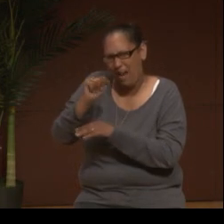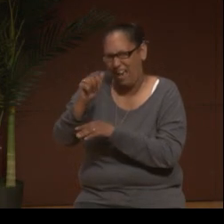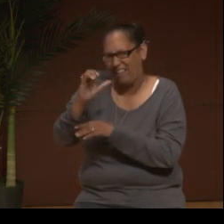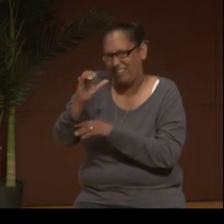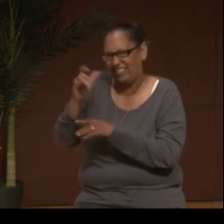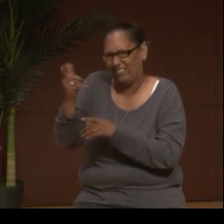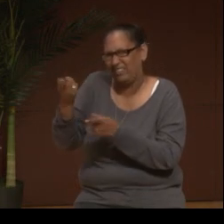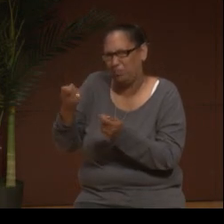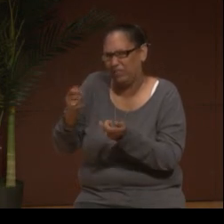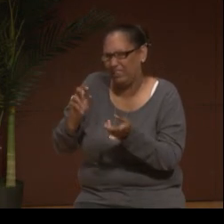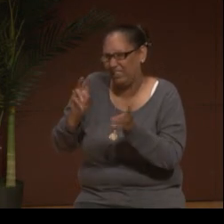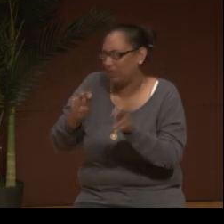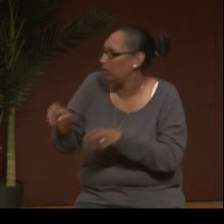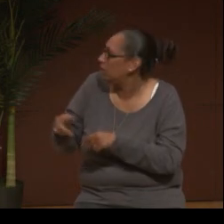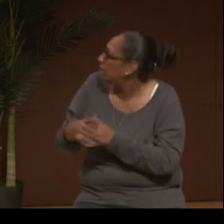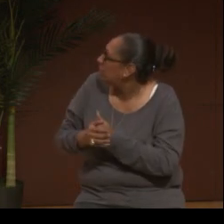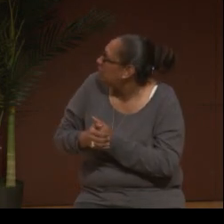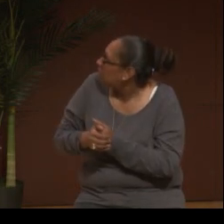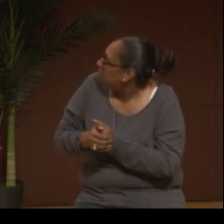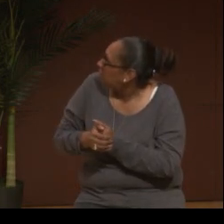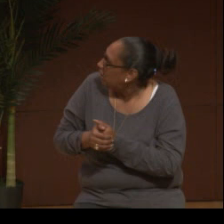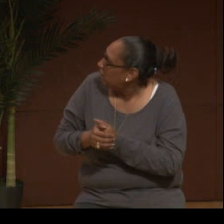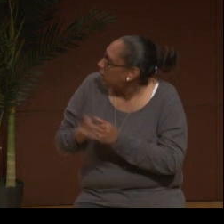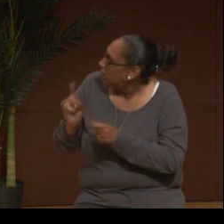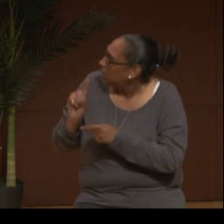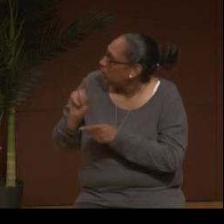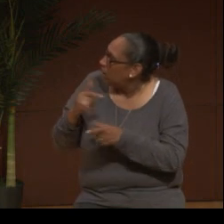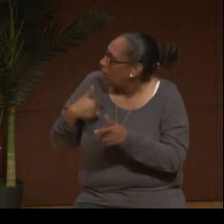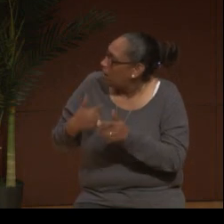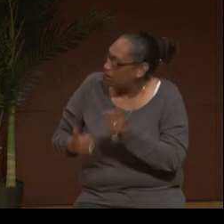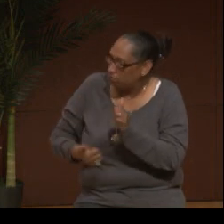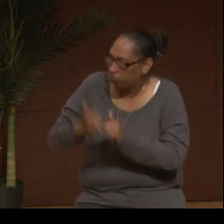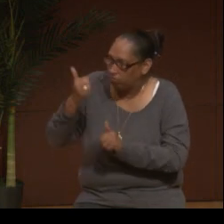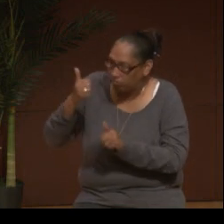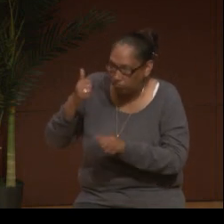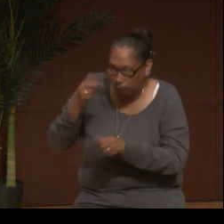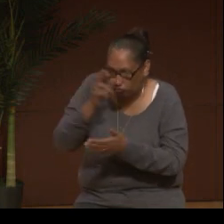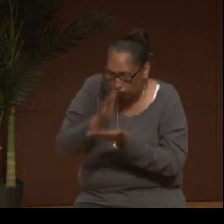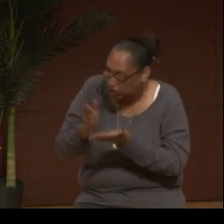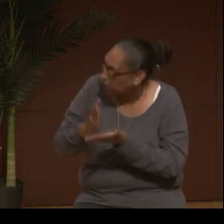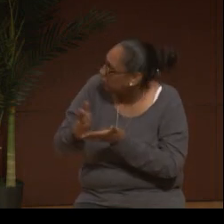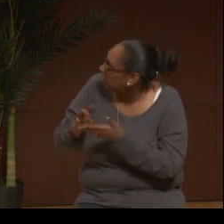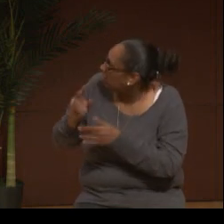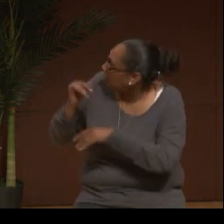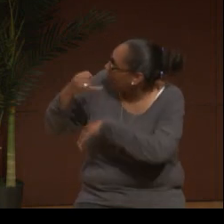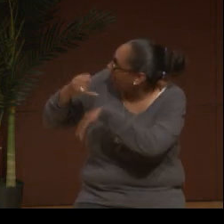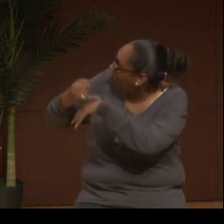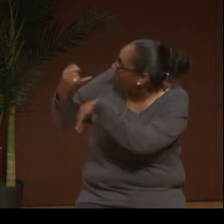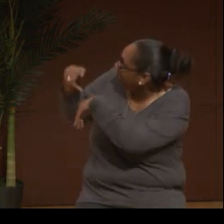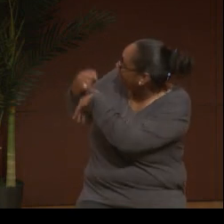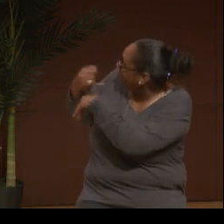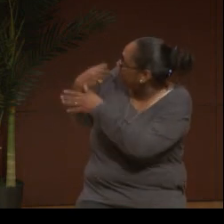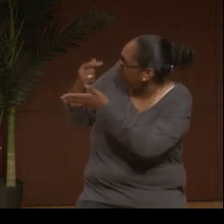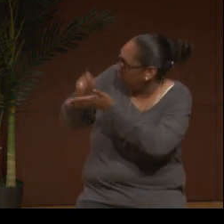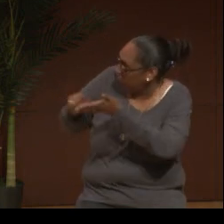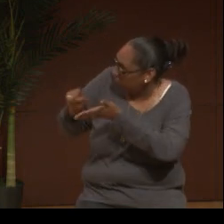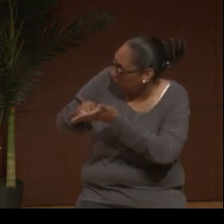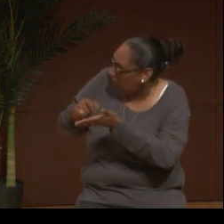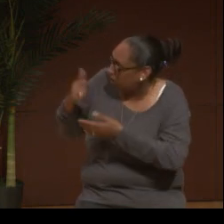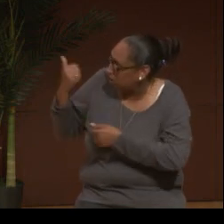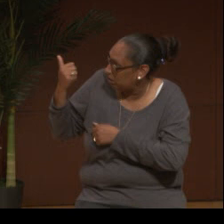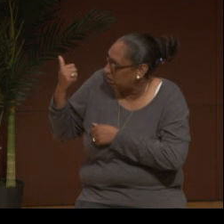my work is primarily in the English-speaking islands. That's where I've done the bulk of my research. So all those islands I have marked along the eastern